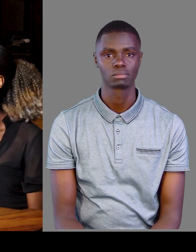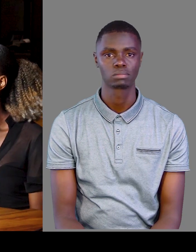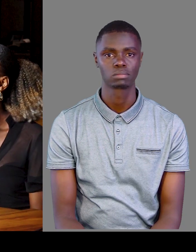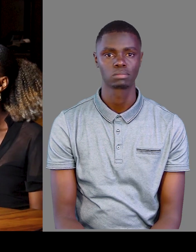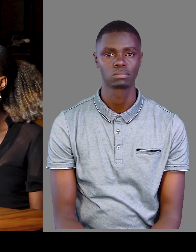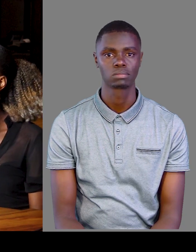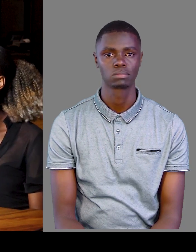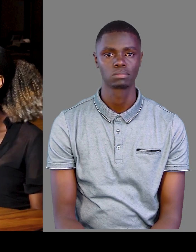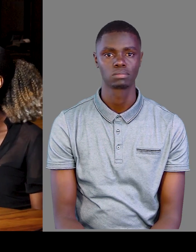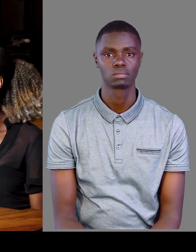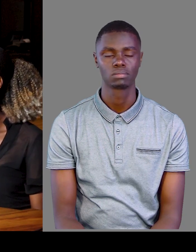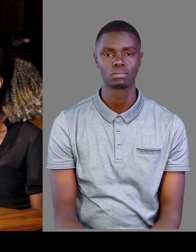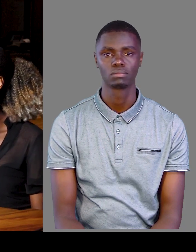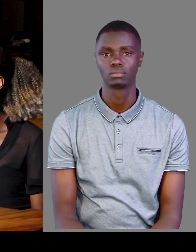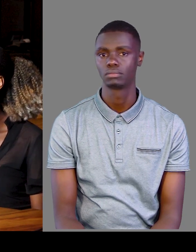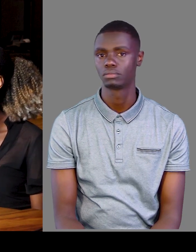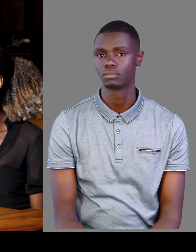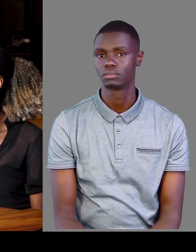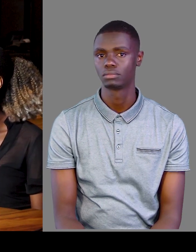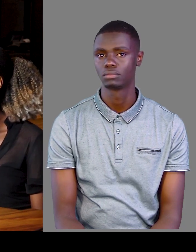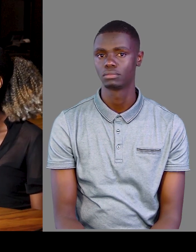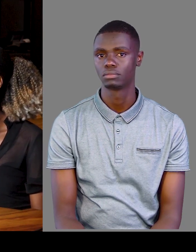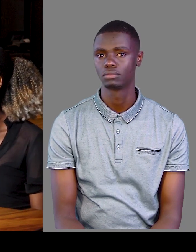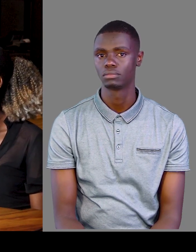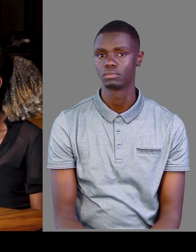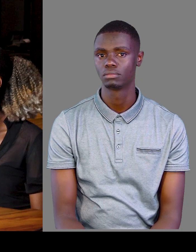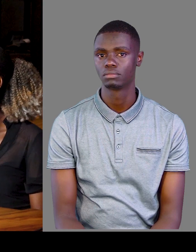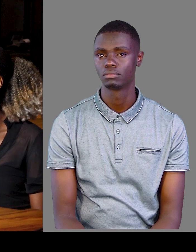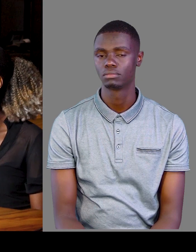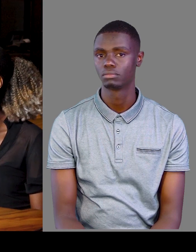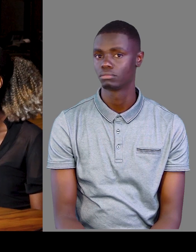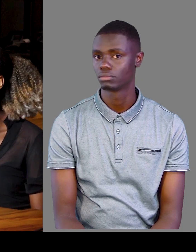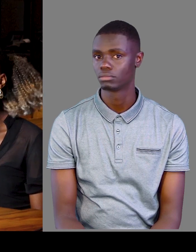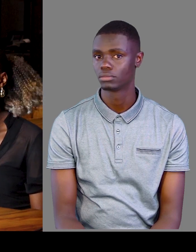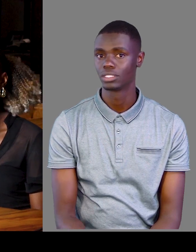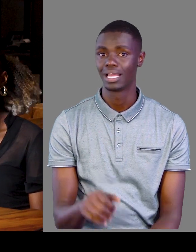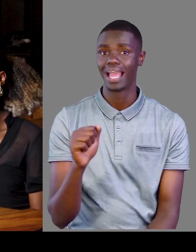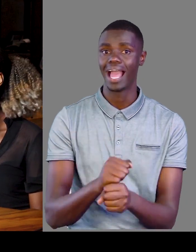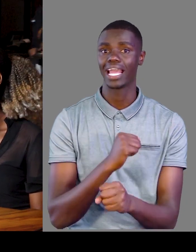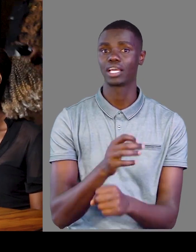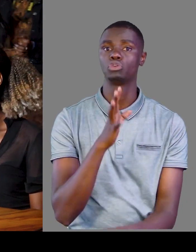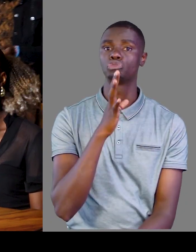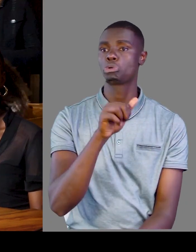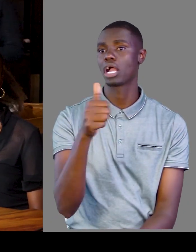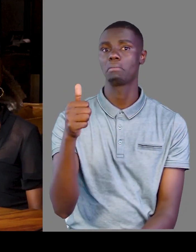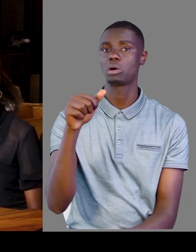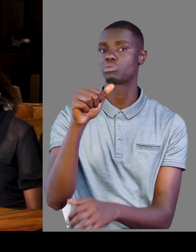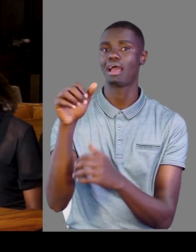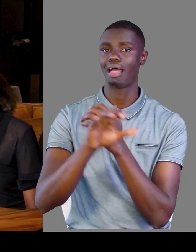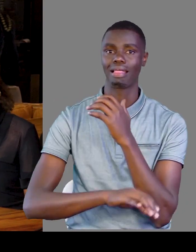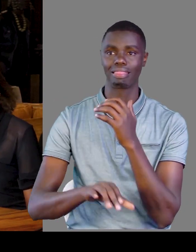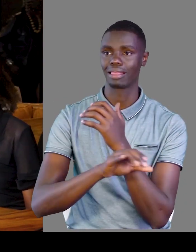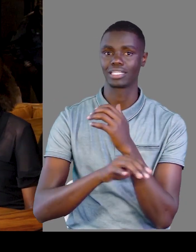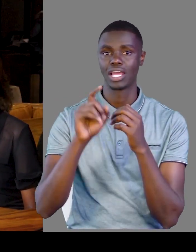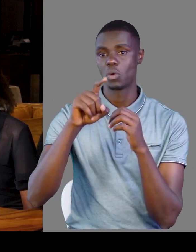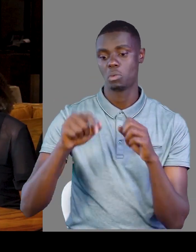not stable, but But others. yeah, Because I've a been little bit. Nigeria before. Yeah. I can't talk about it.